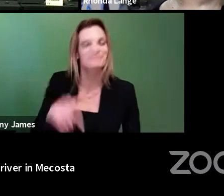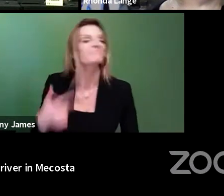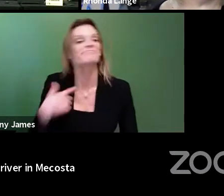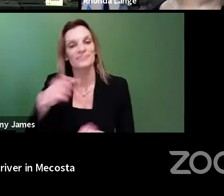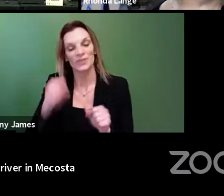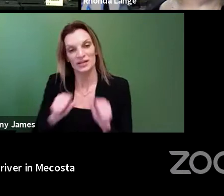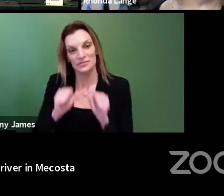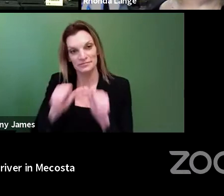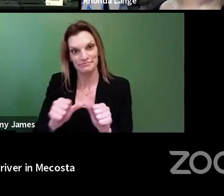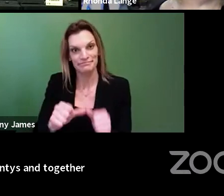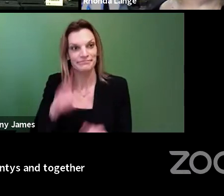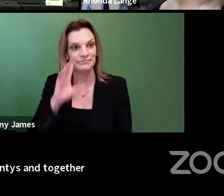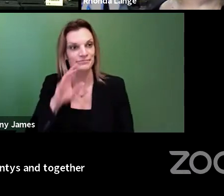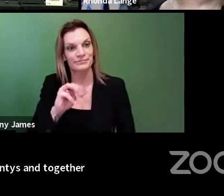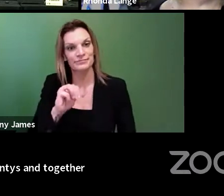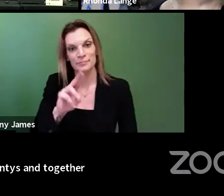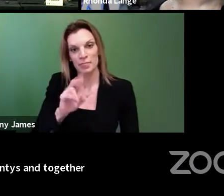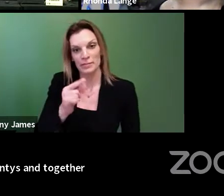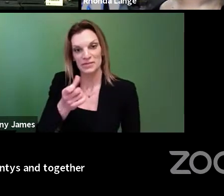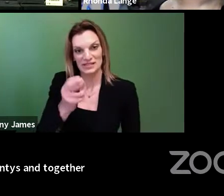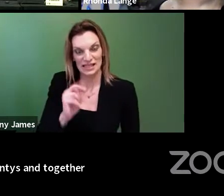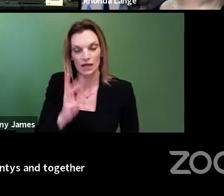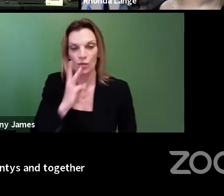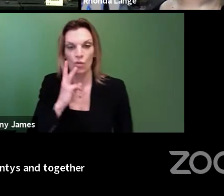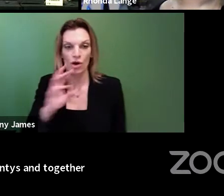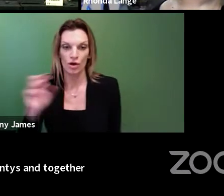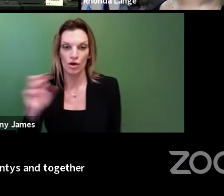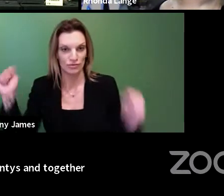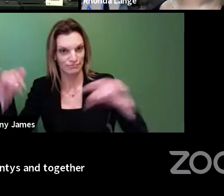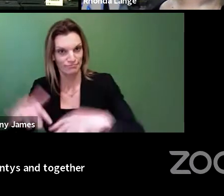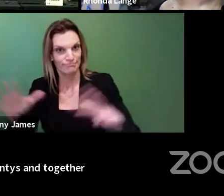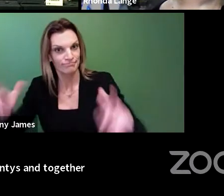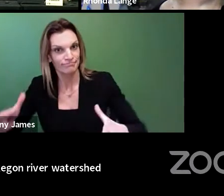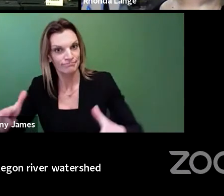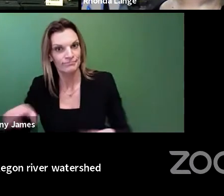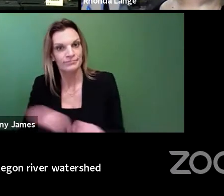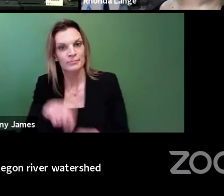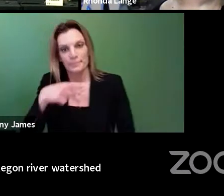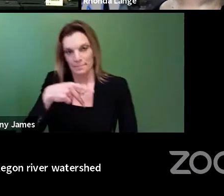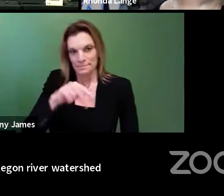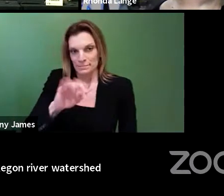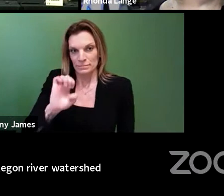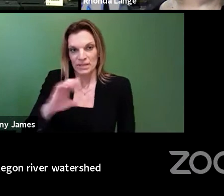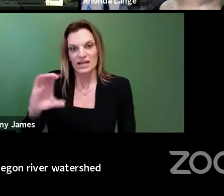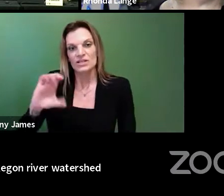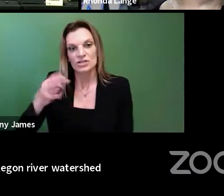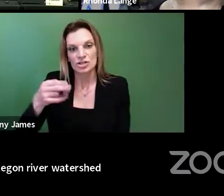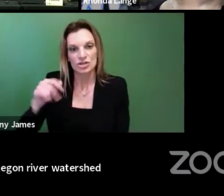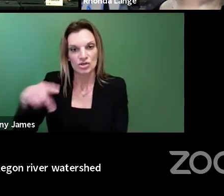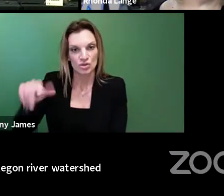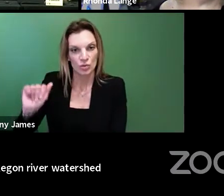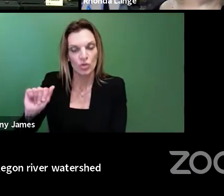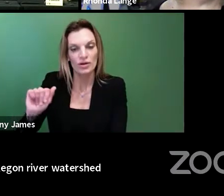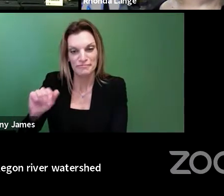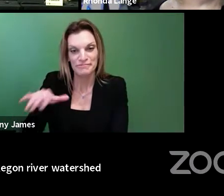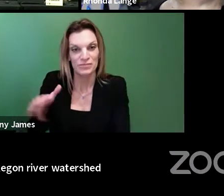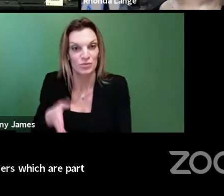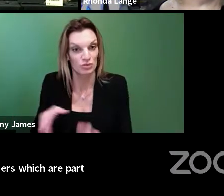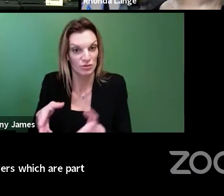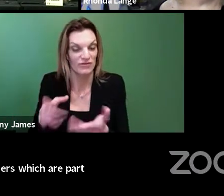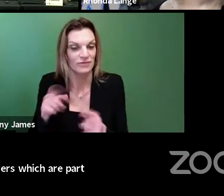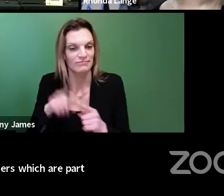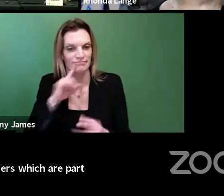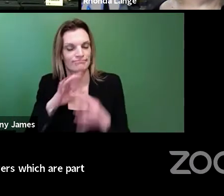the Muskegon River watershed and the Pine and Chippewa rivers, which are part of the Saginaw River drainage